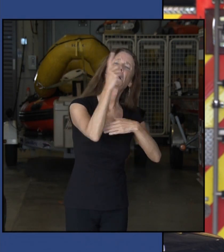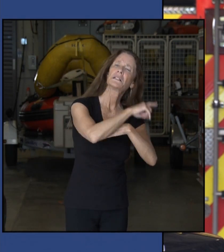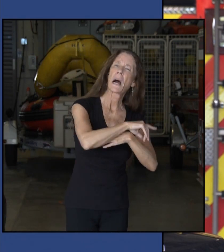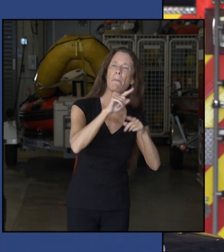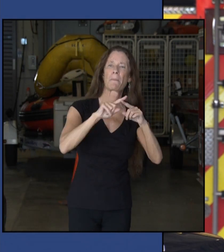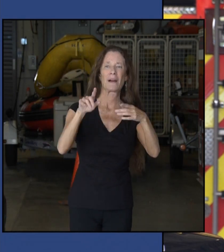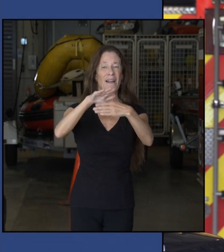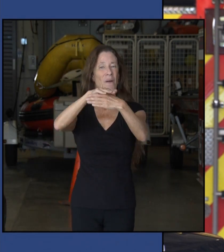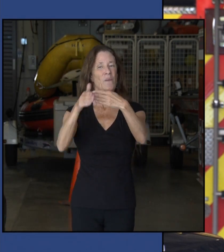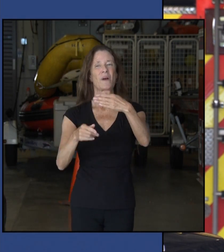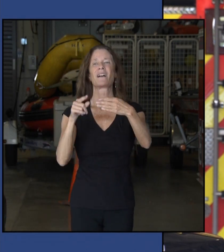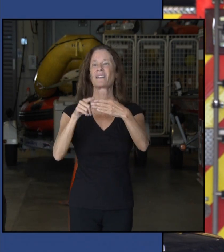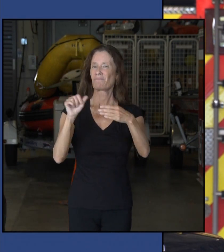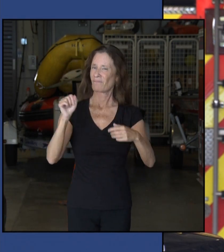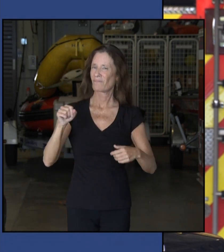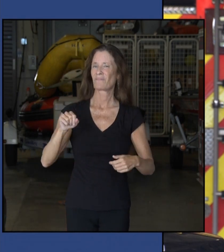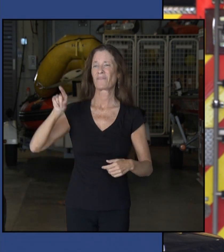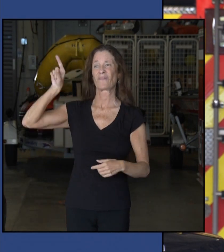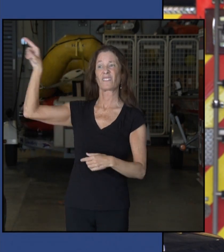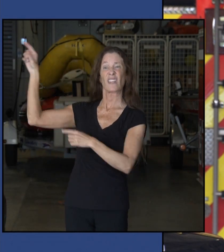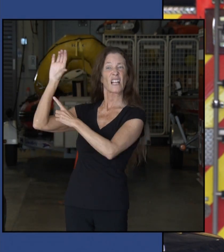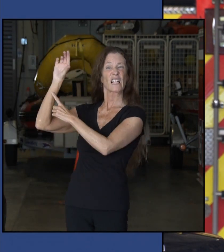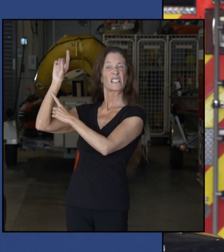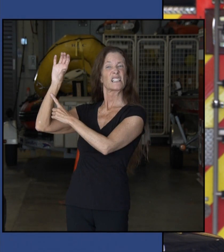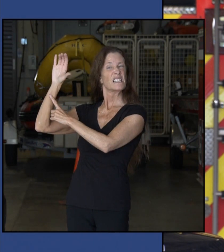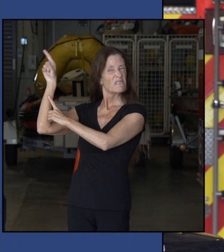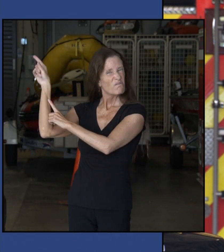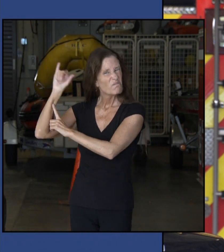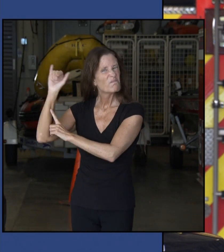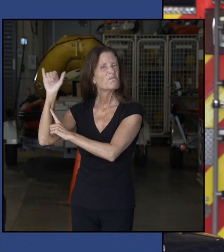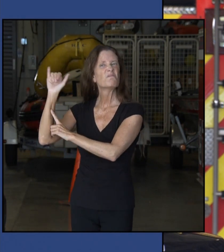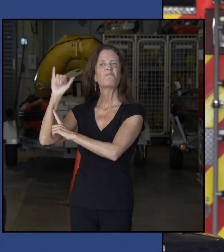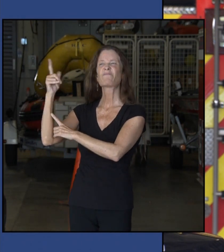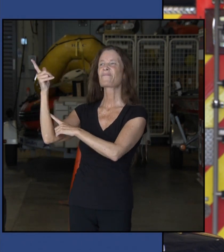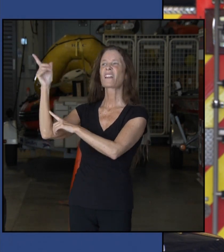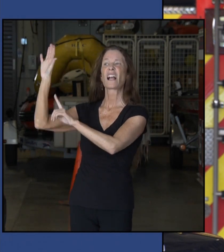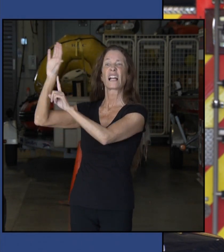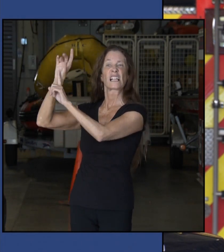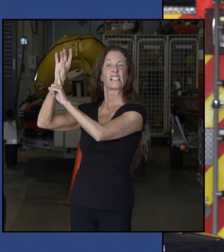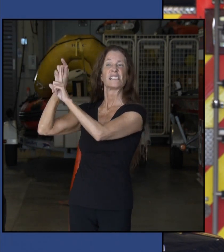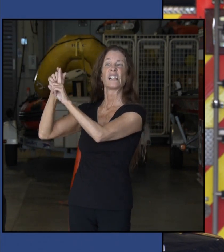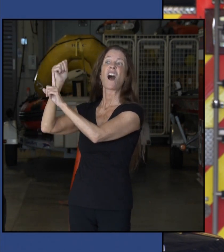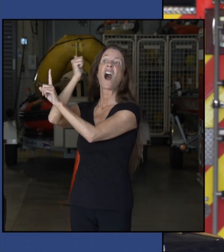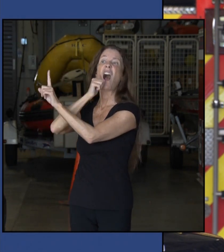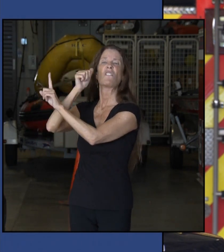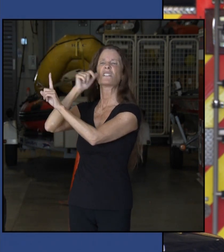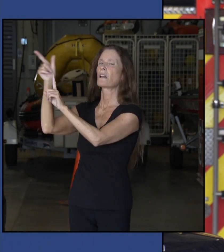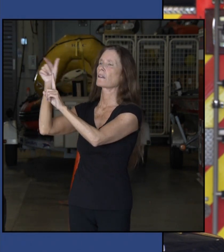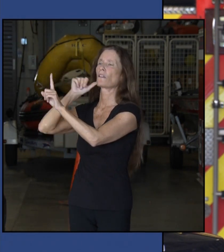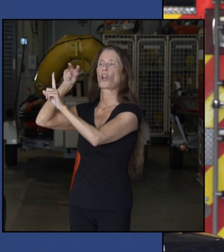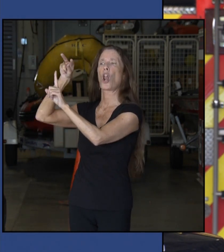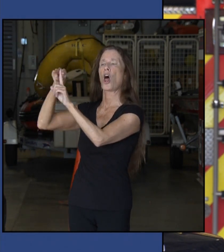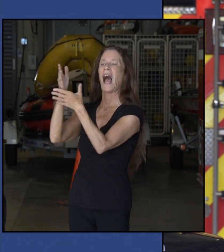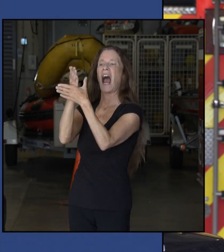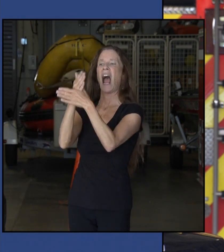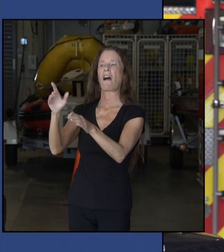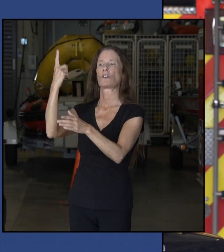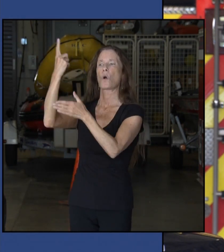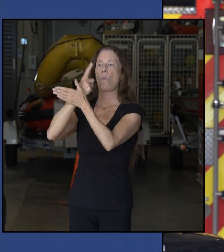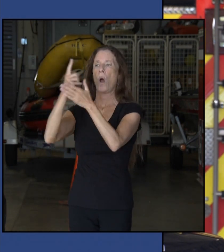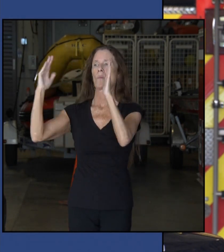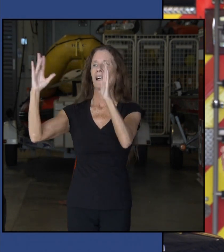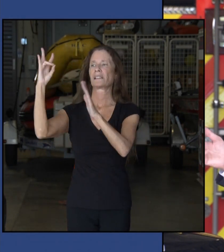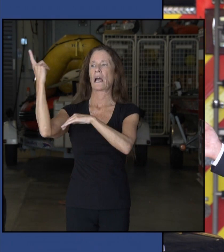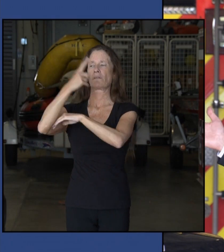CDC, most statistics talk about a 7-day moving average rather than just 1 day